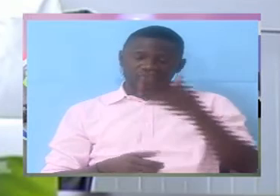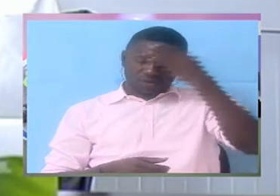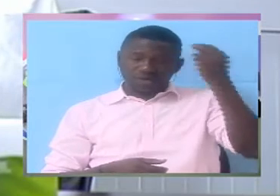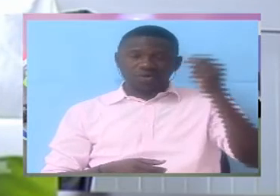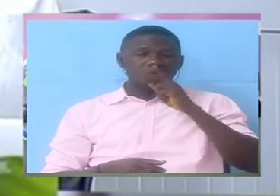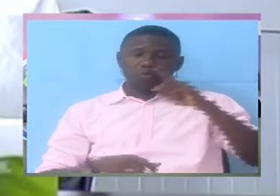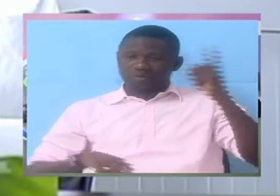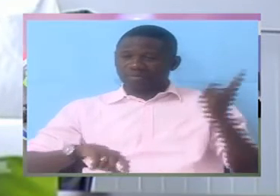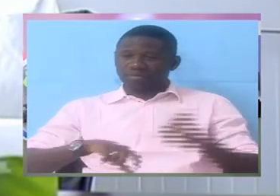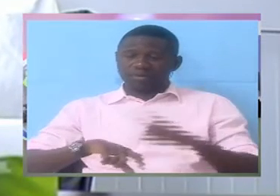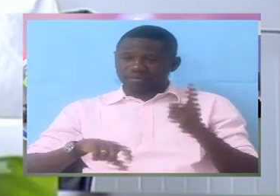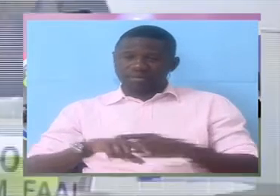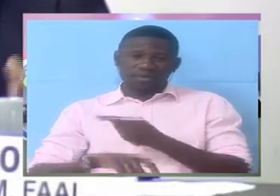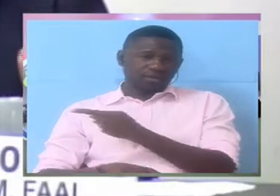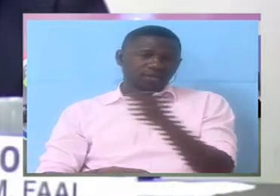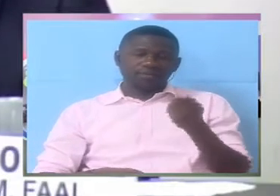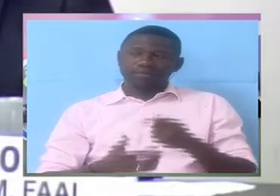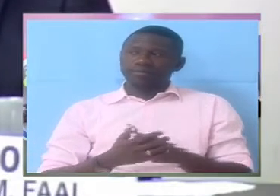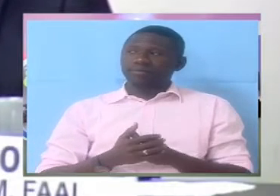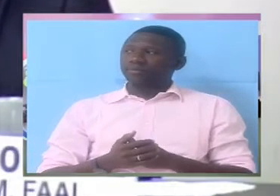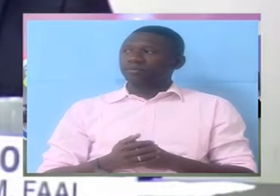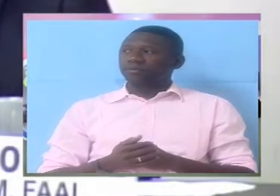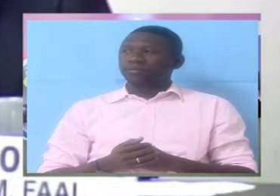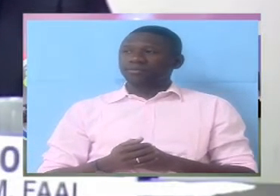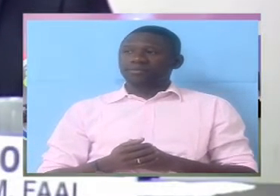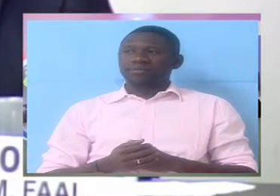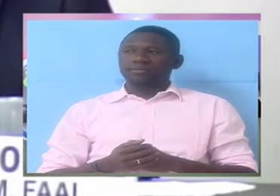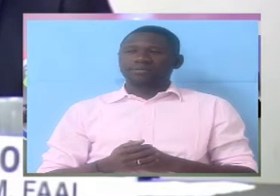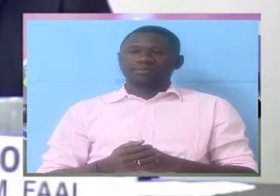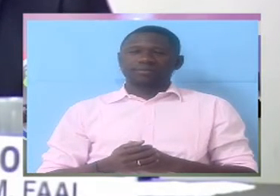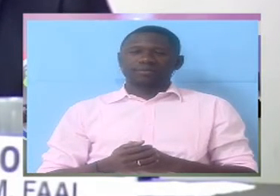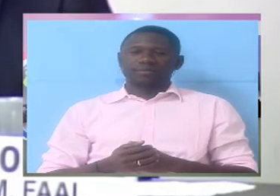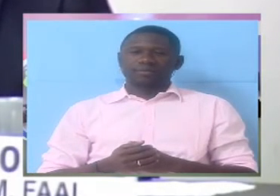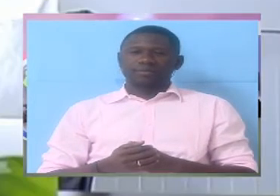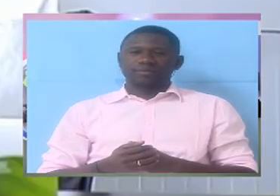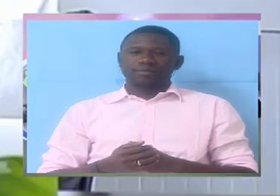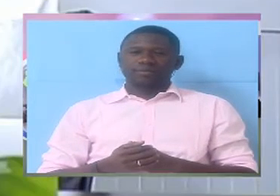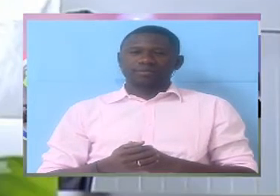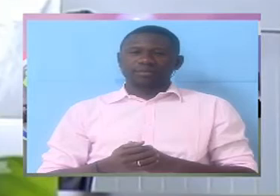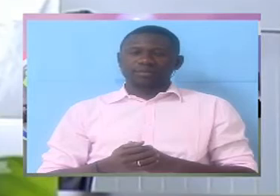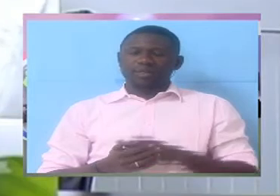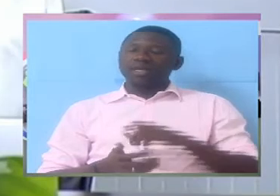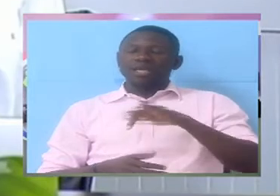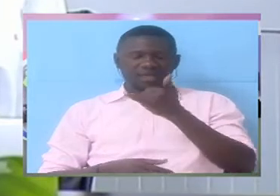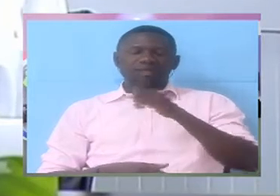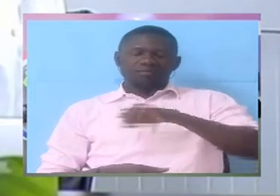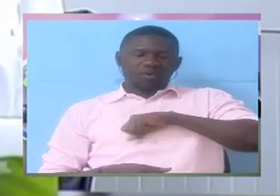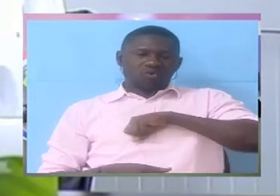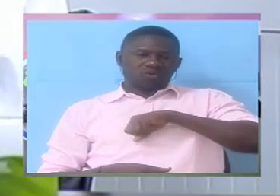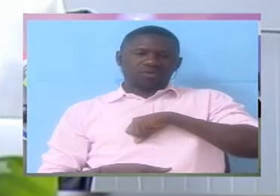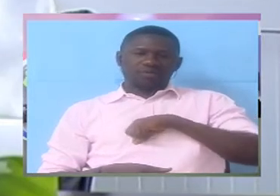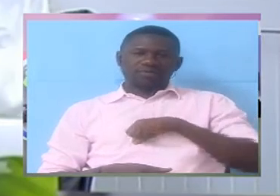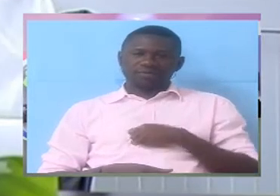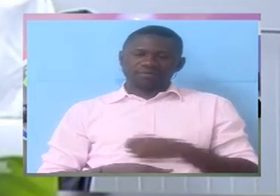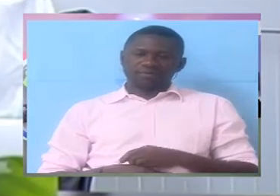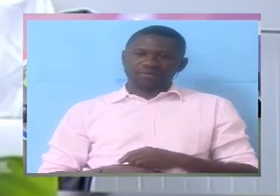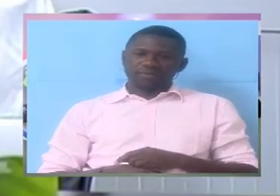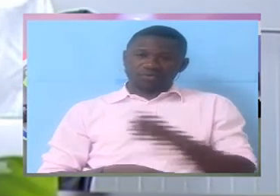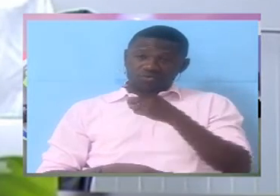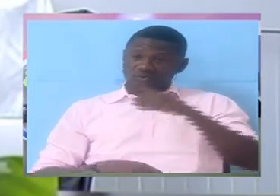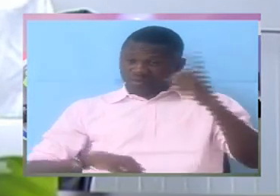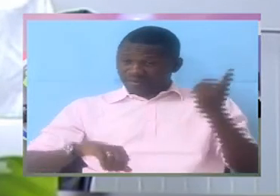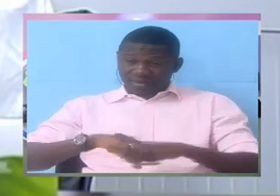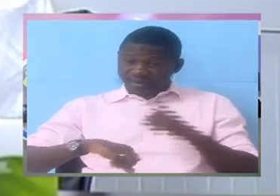Yeah. You tortured them. ye tajire ya